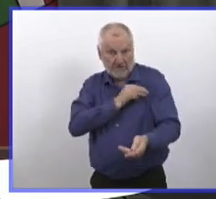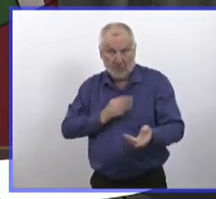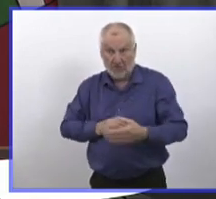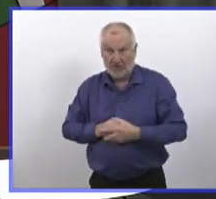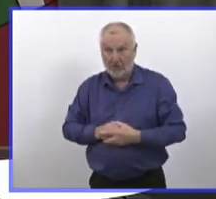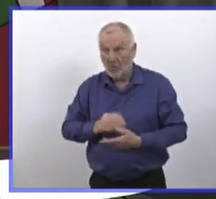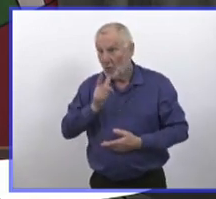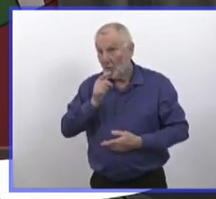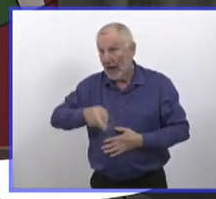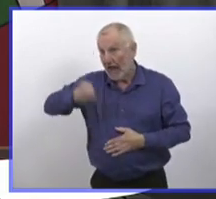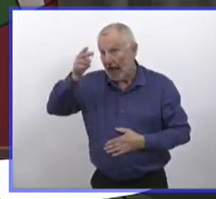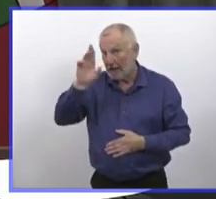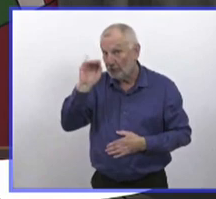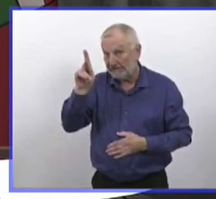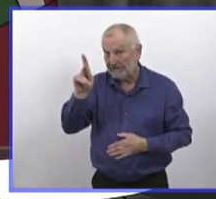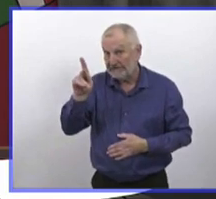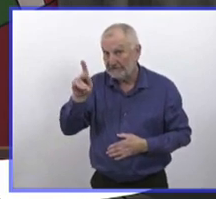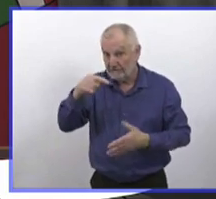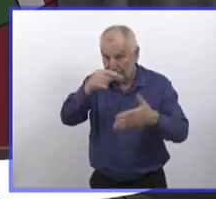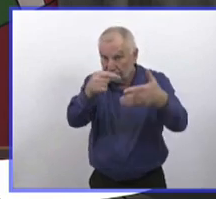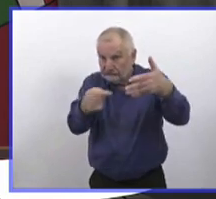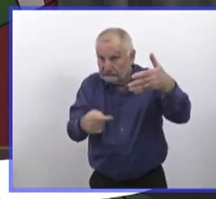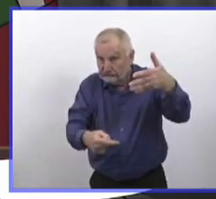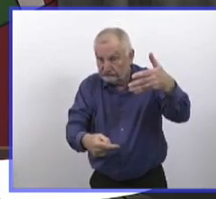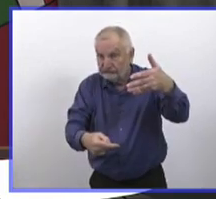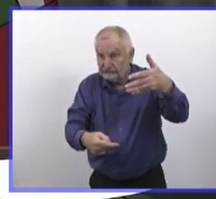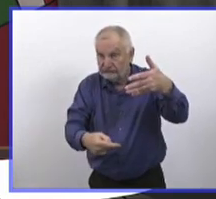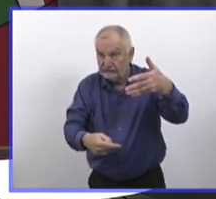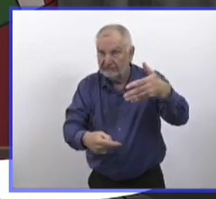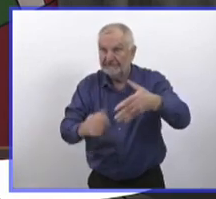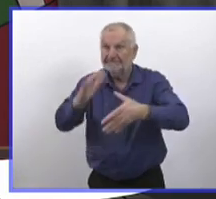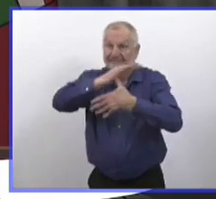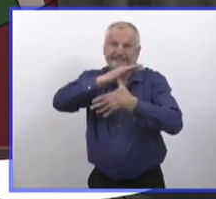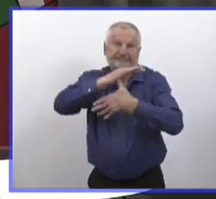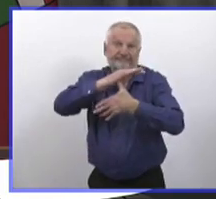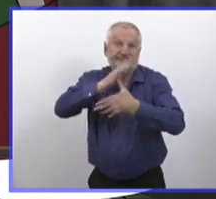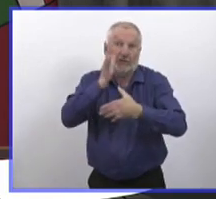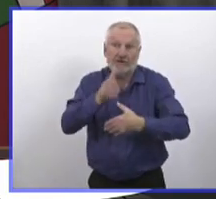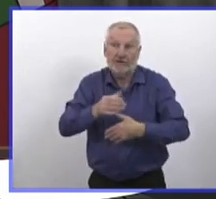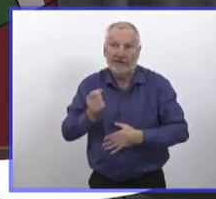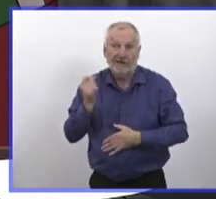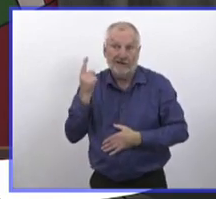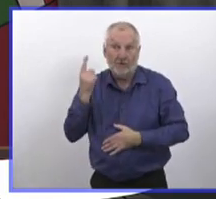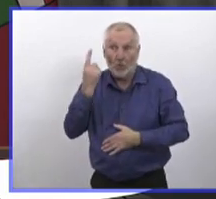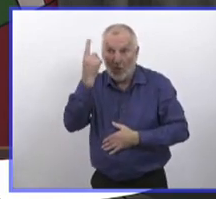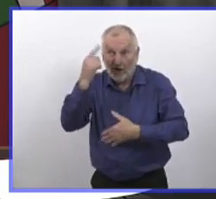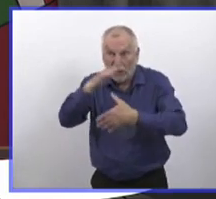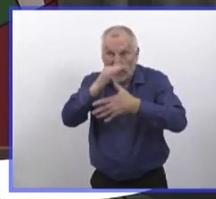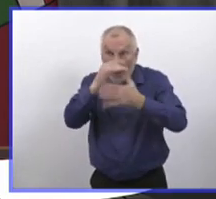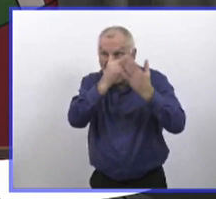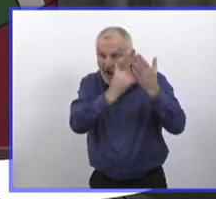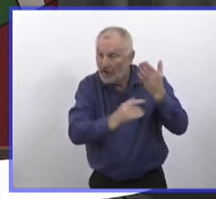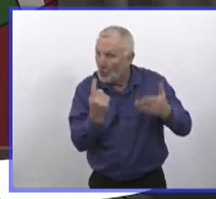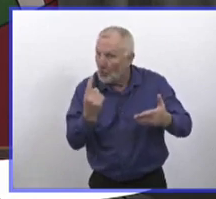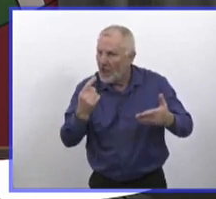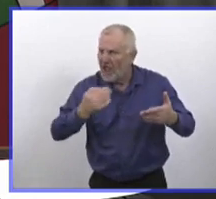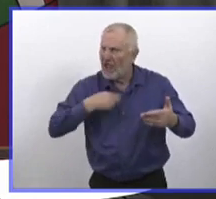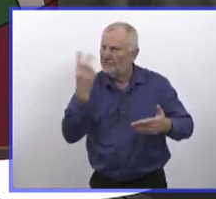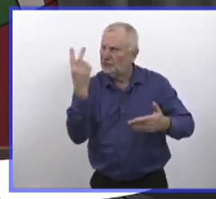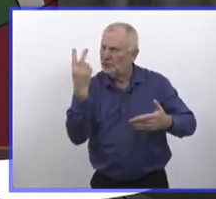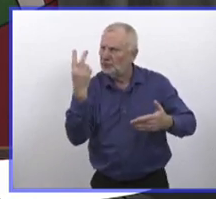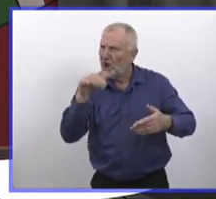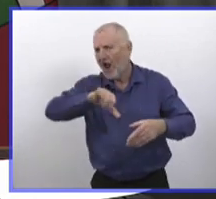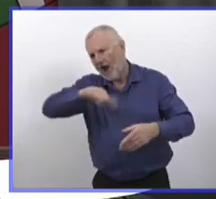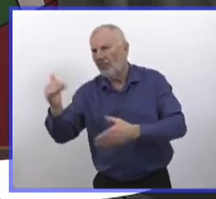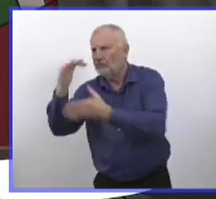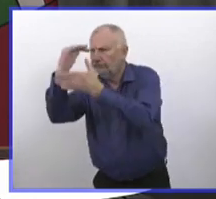risk. We have developed a priority list 1 and a priority list 2, and we're recommending that people